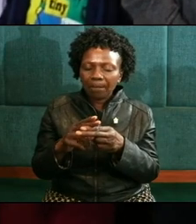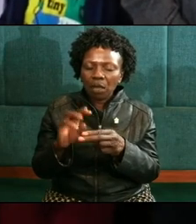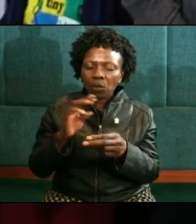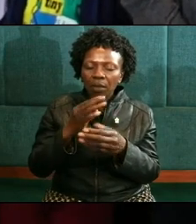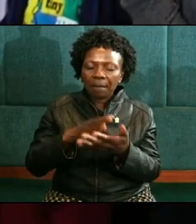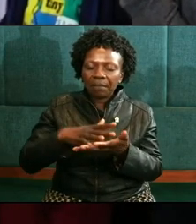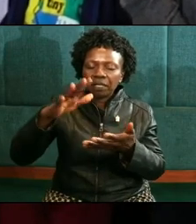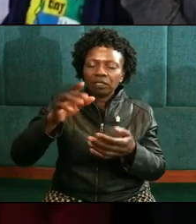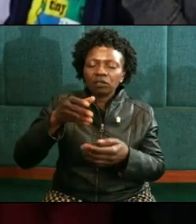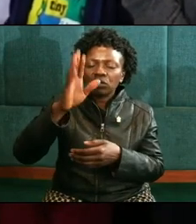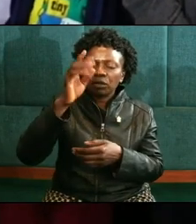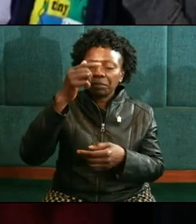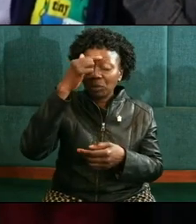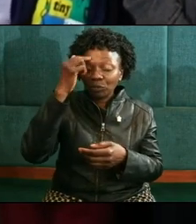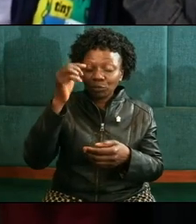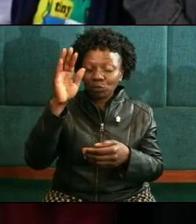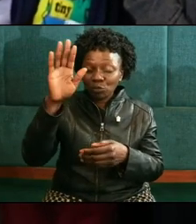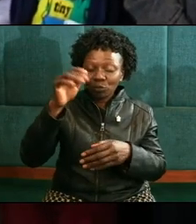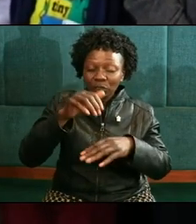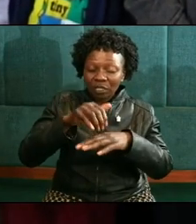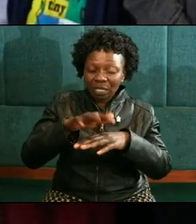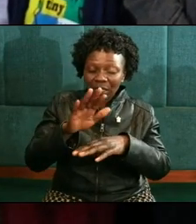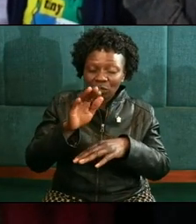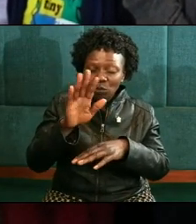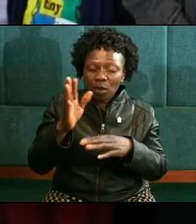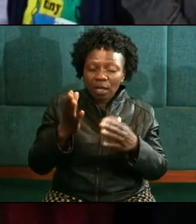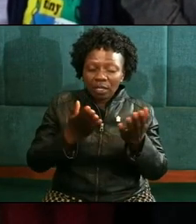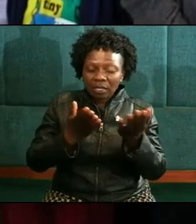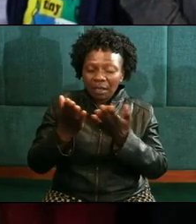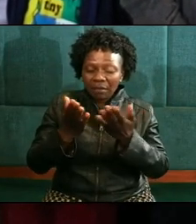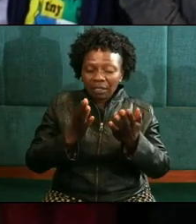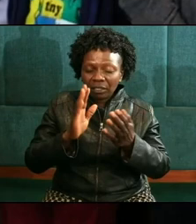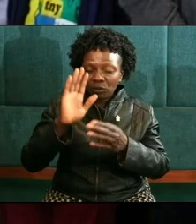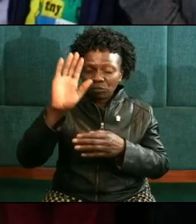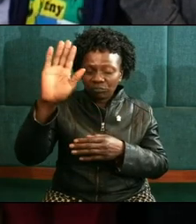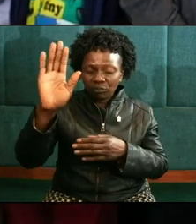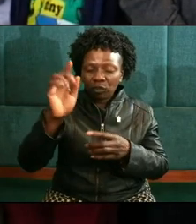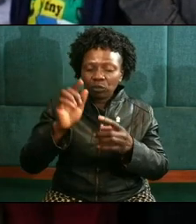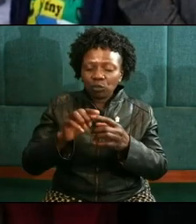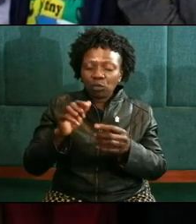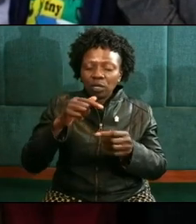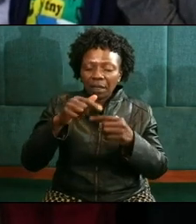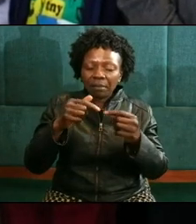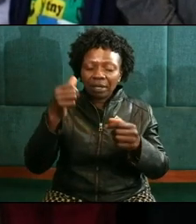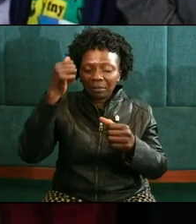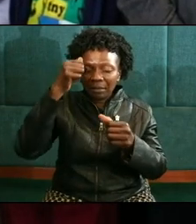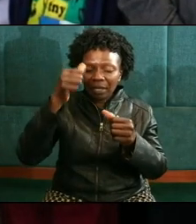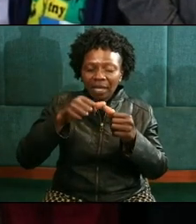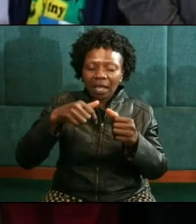We praise God because you sent your man servant to come and remind us